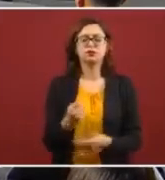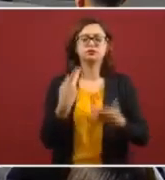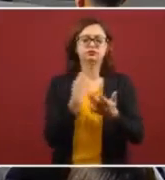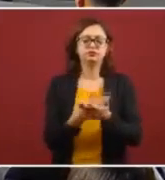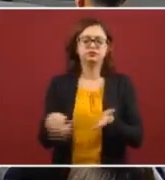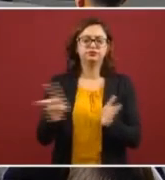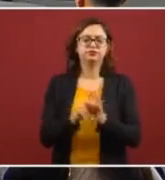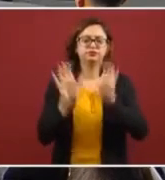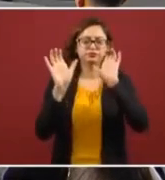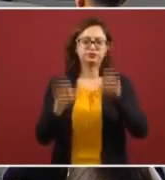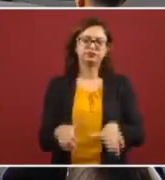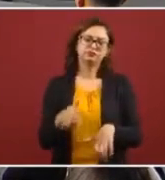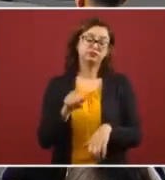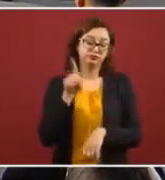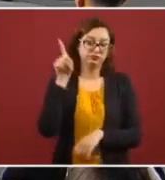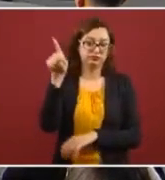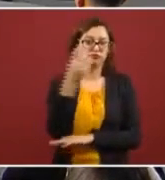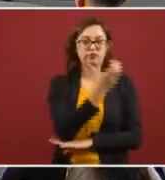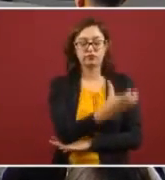that they will be